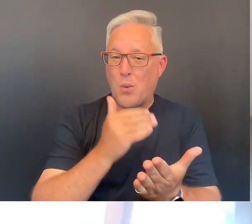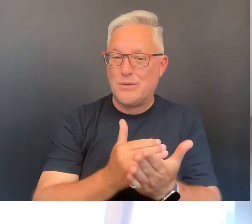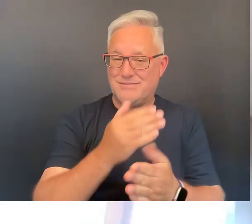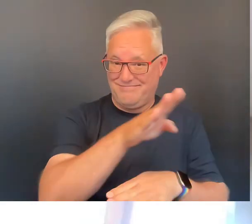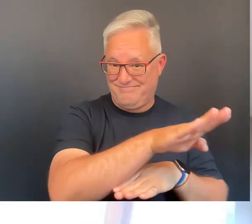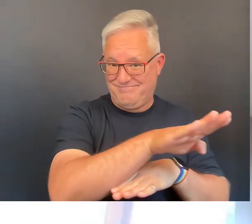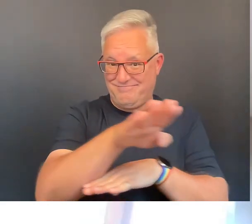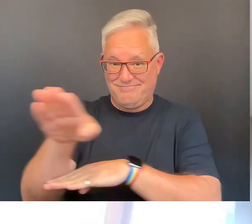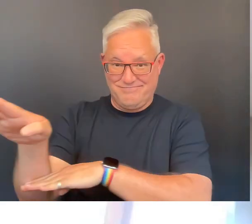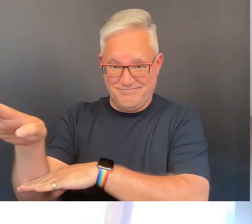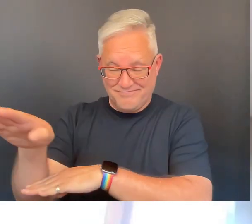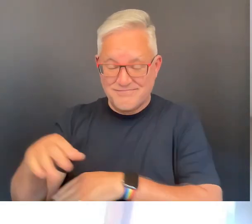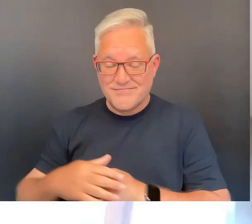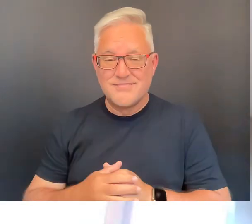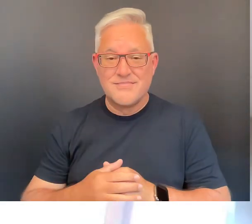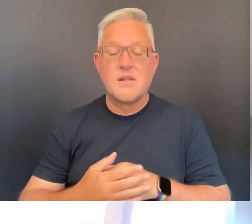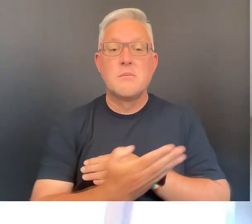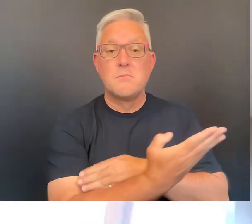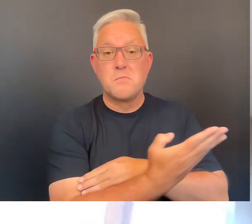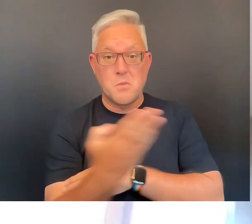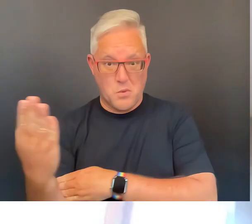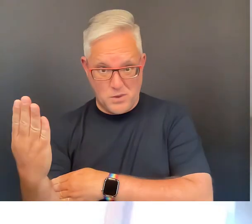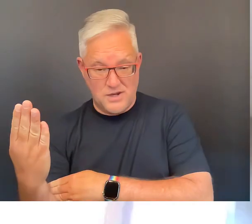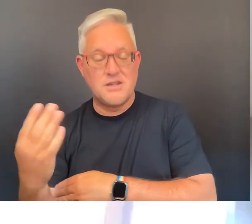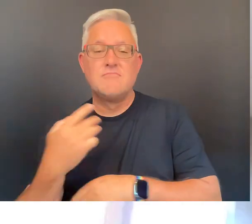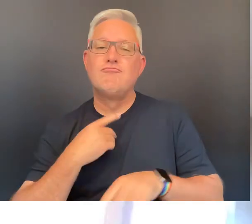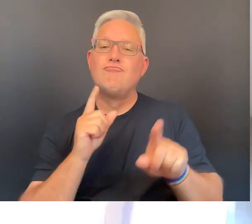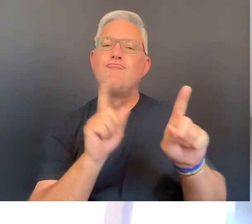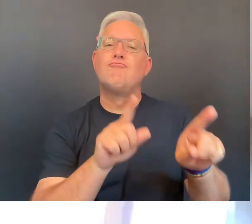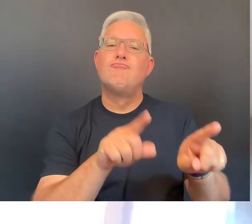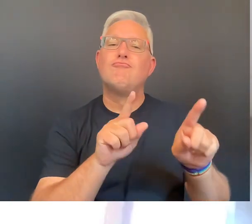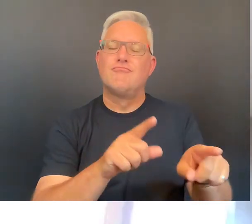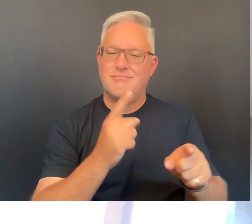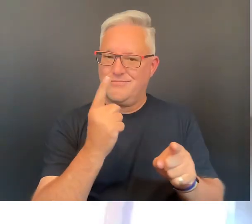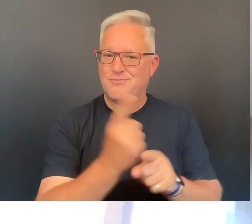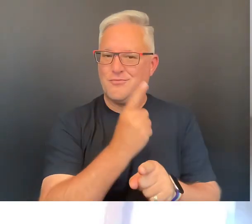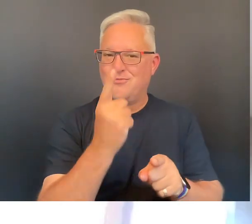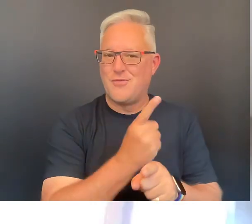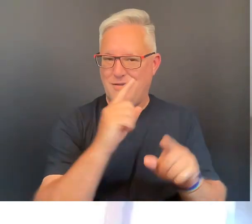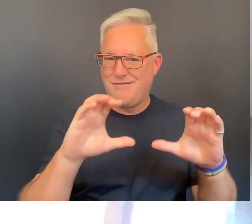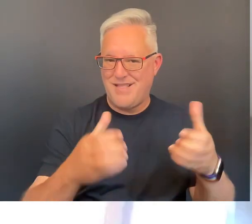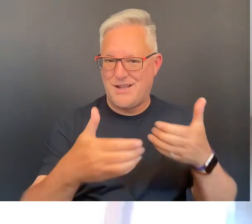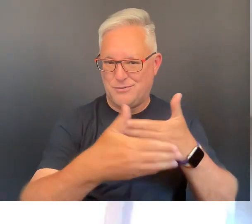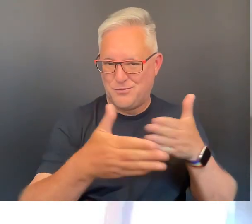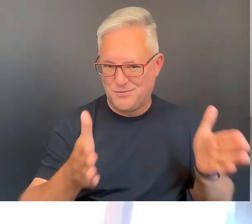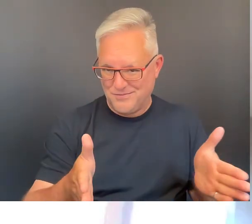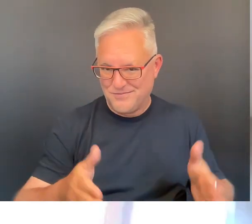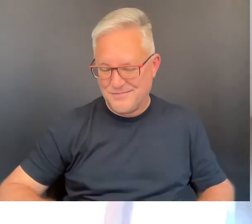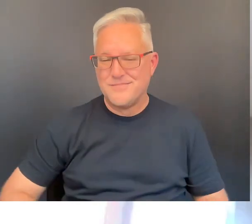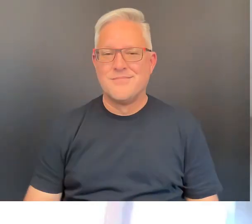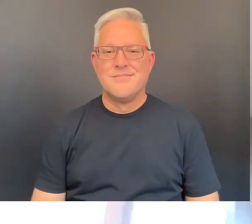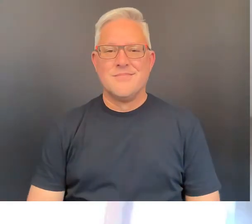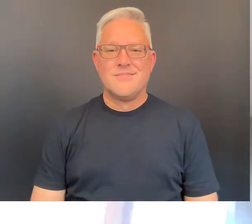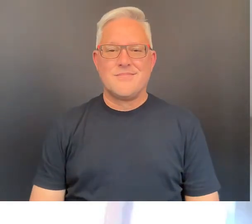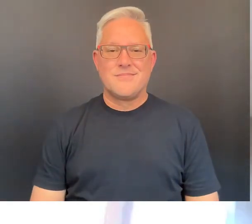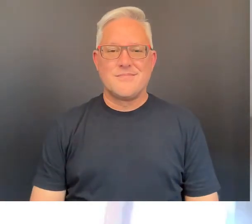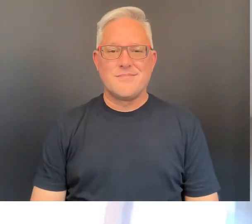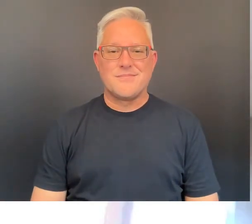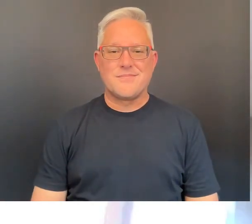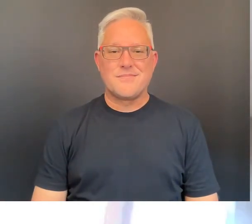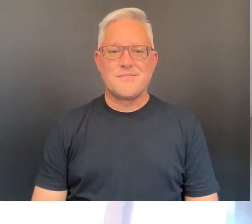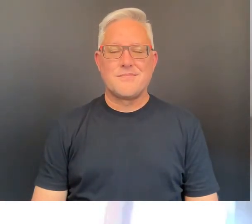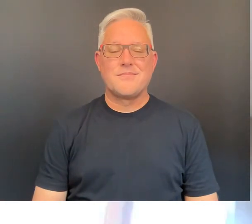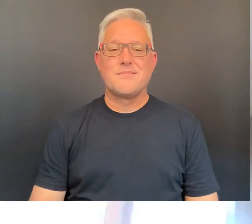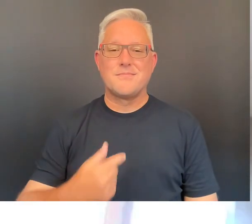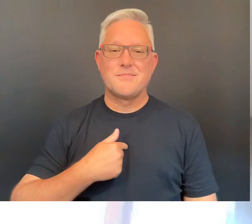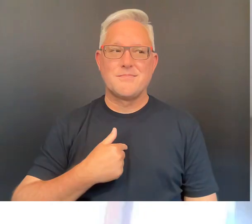courses in the afternoon. And in the morning, I attended the regular classes.